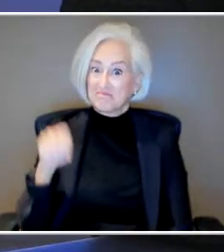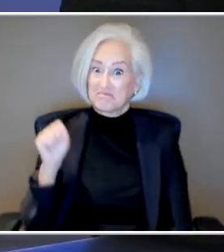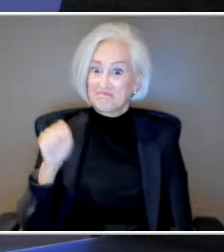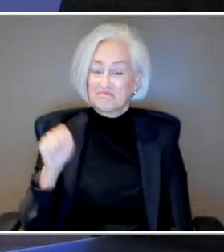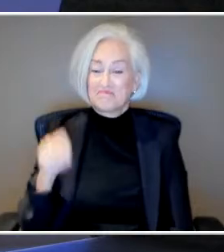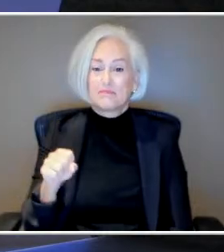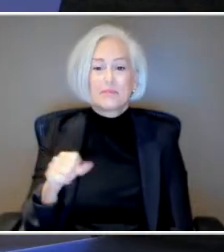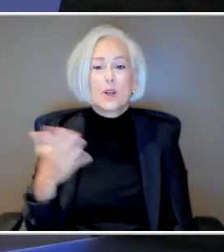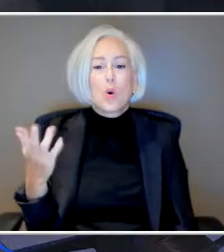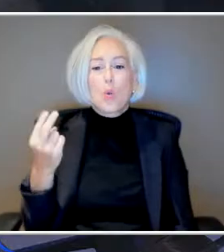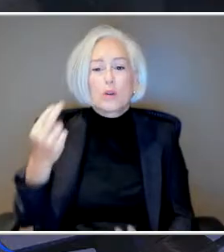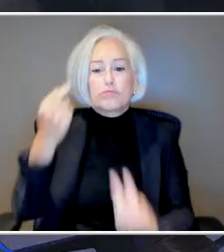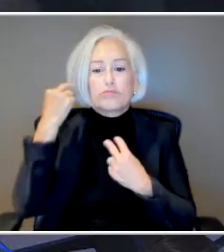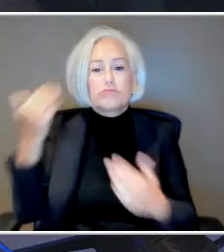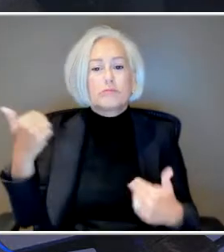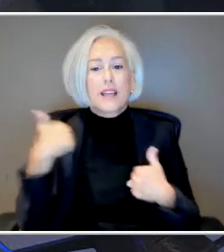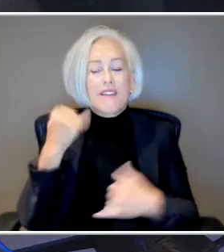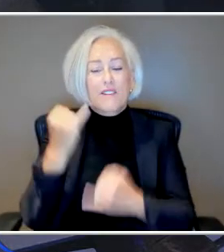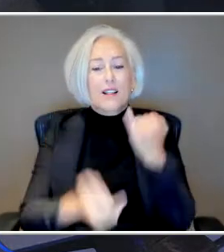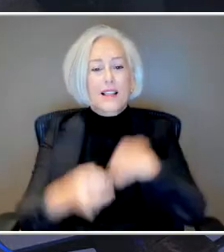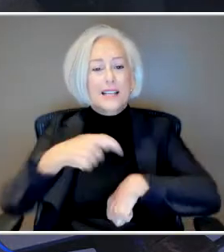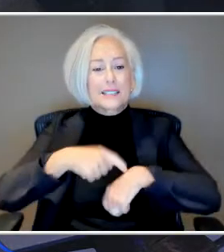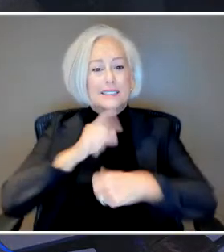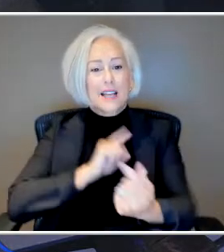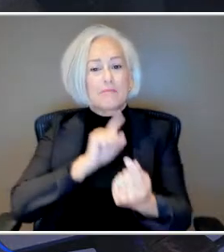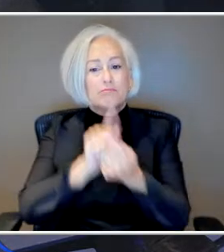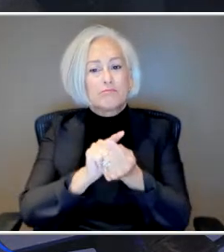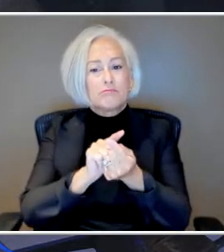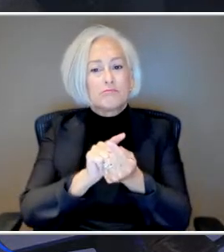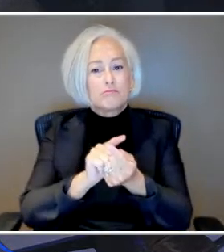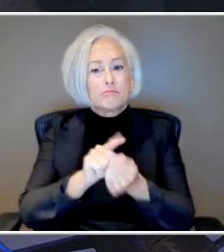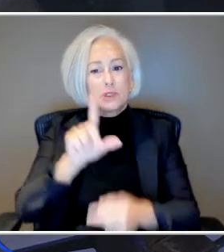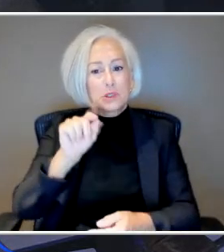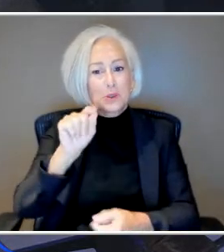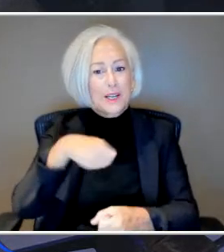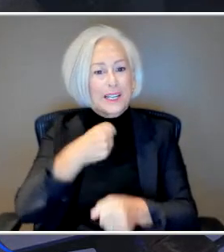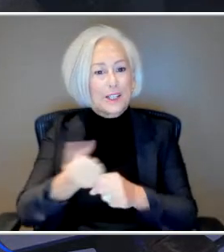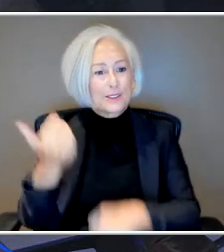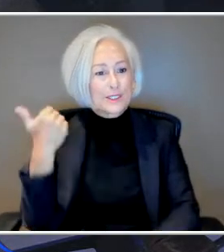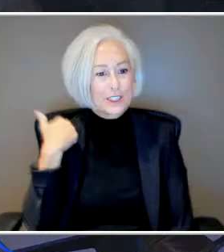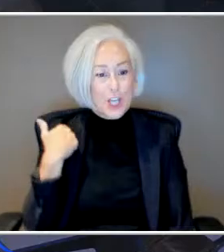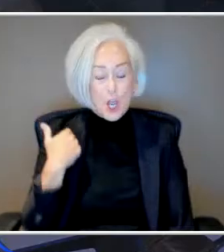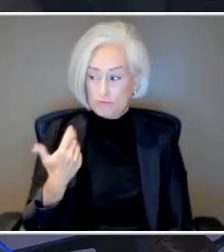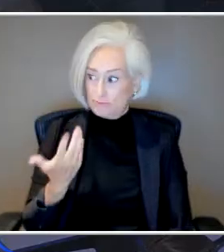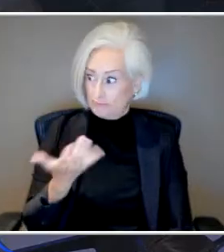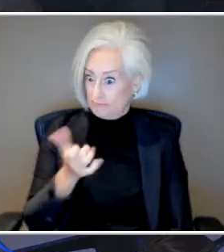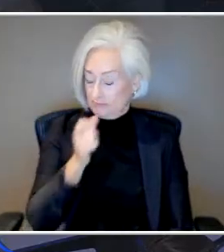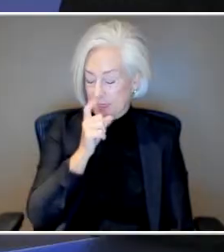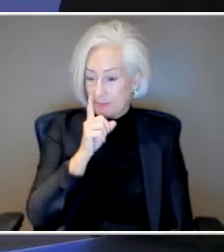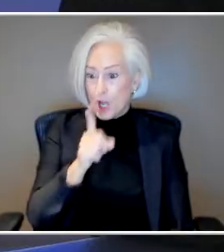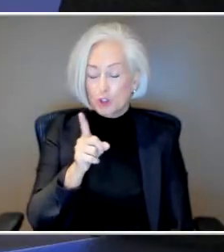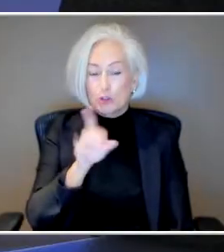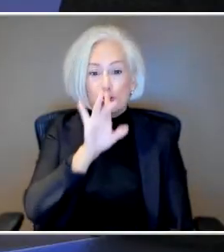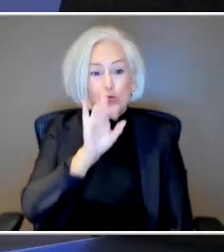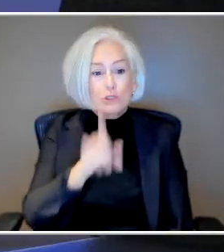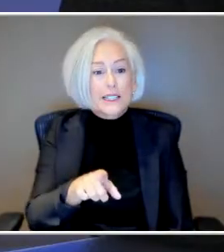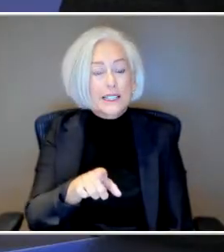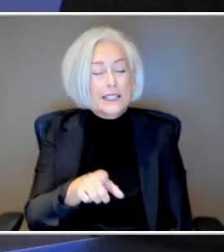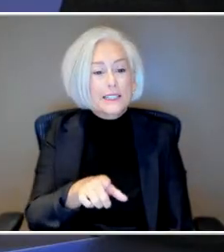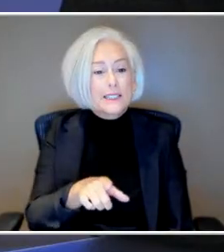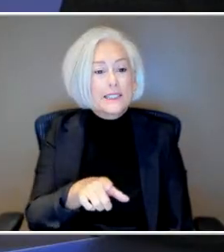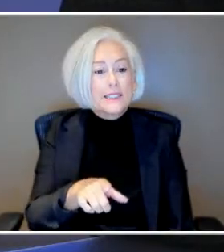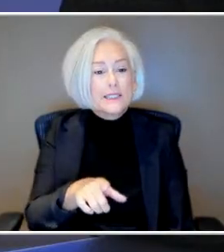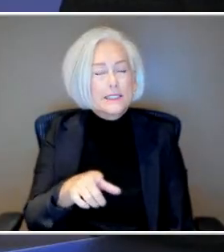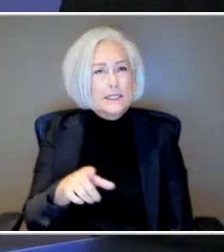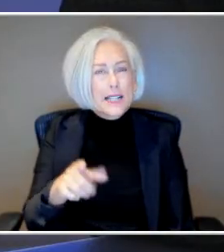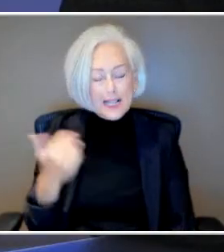do you have from the last time you saw each other from 2 decades ago? I'm not even sure when it was. We tried to talk about that last